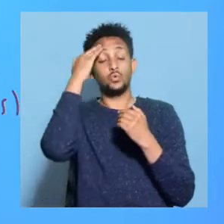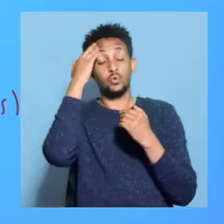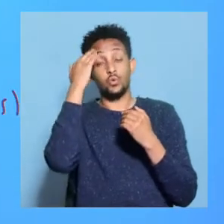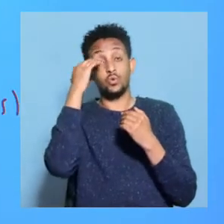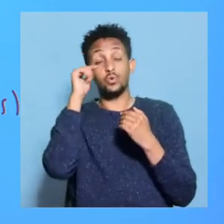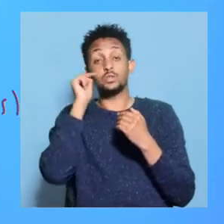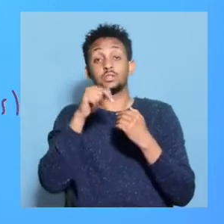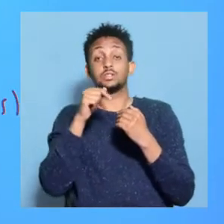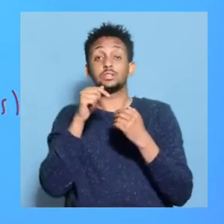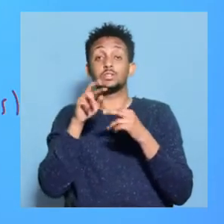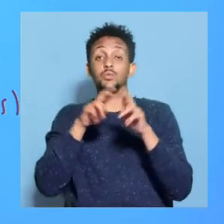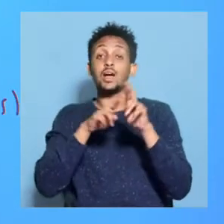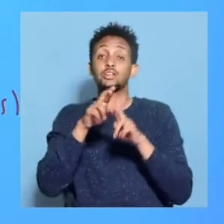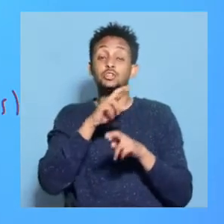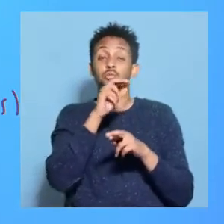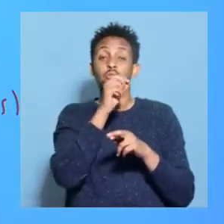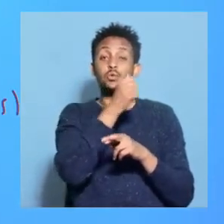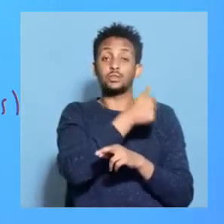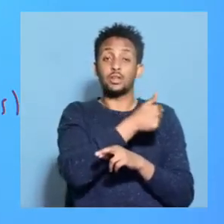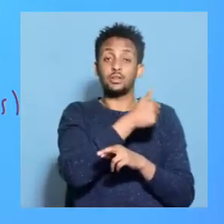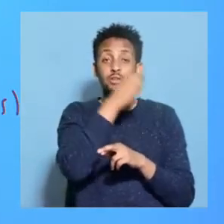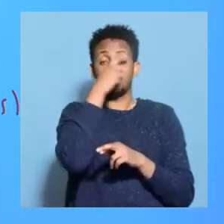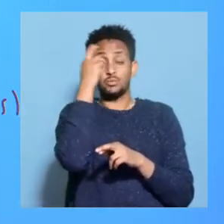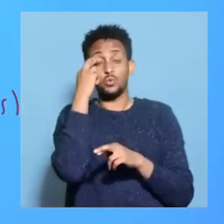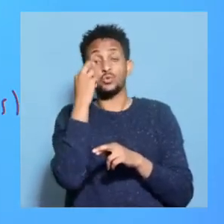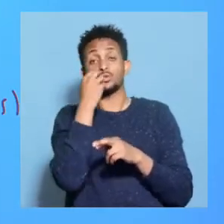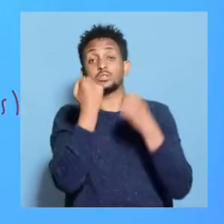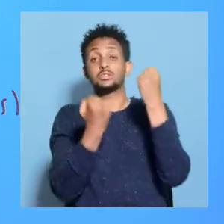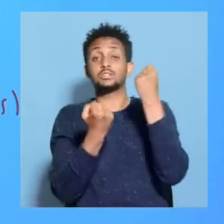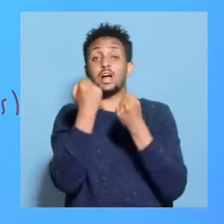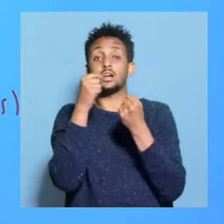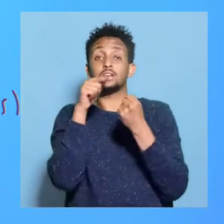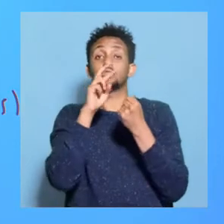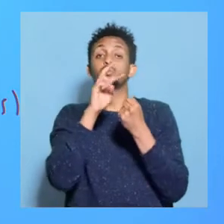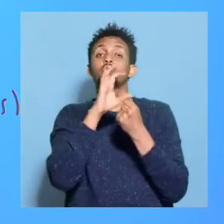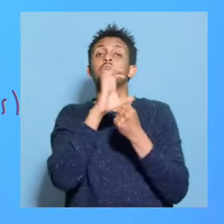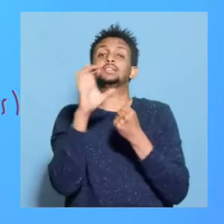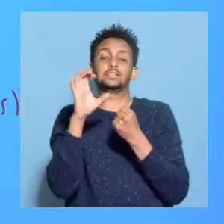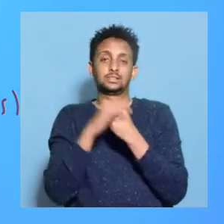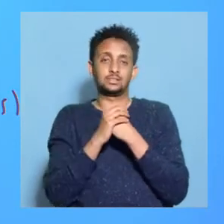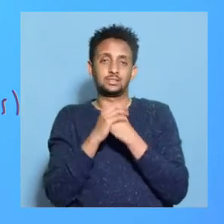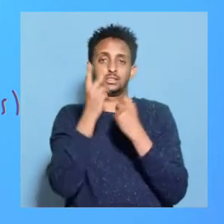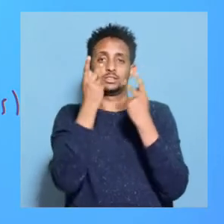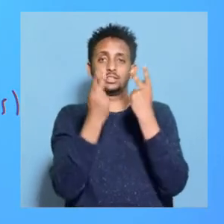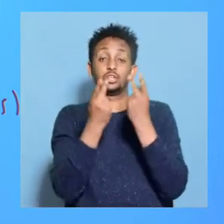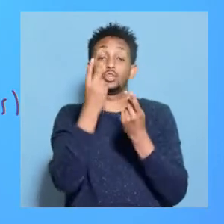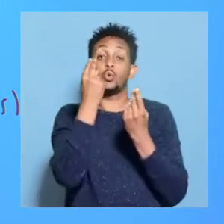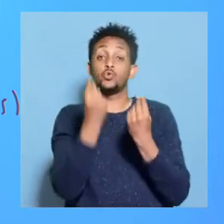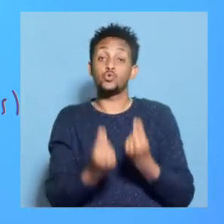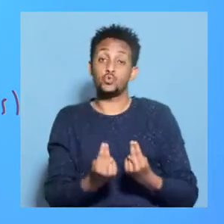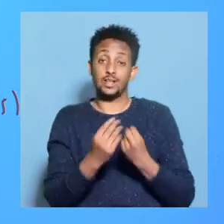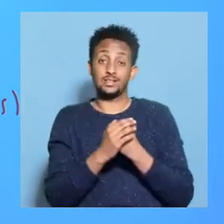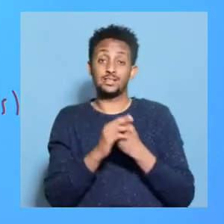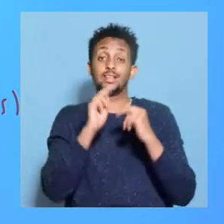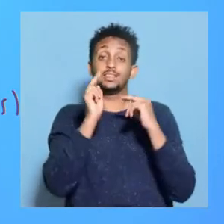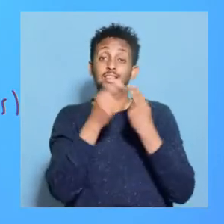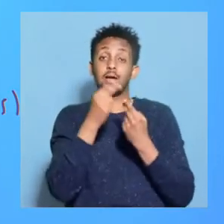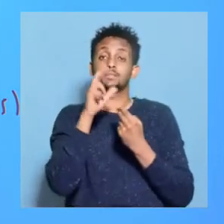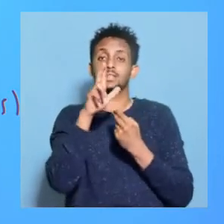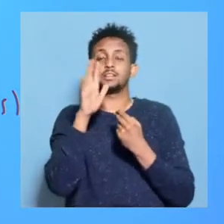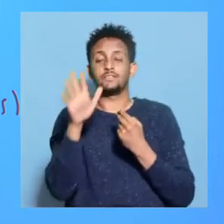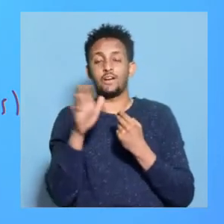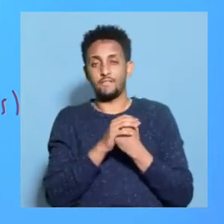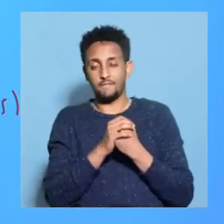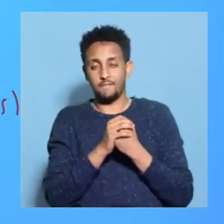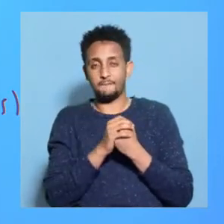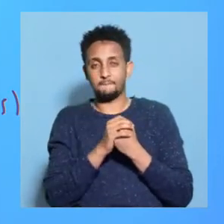is the reaction at point A, because the weight of the truck is 200 kilonewton times